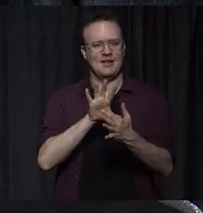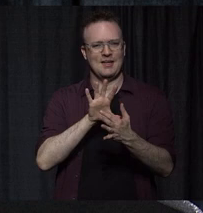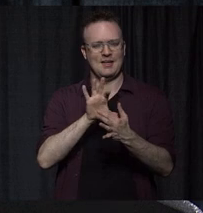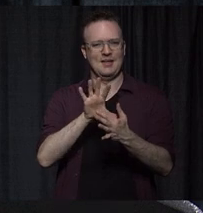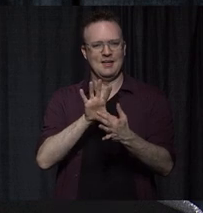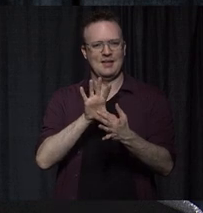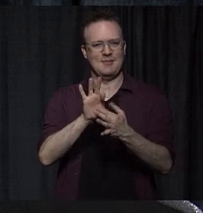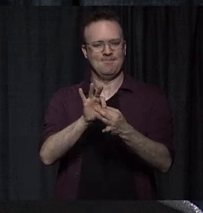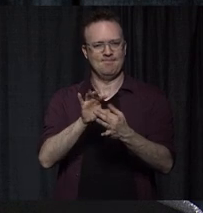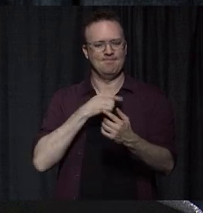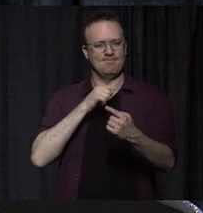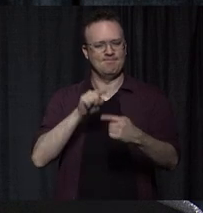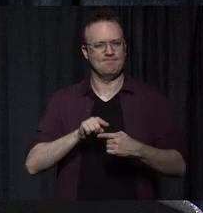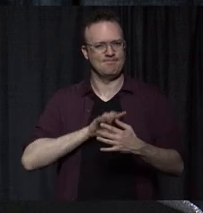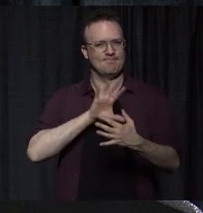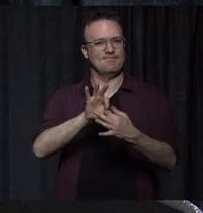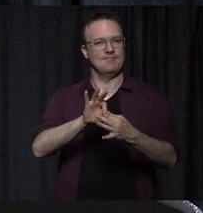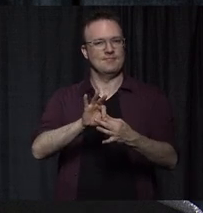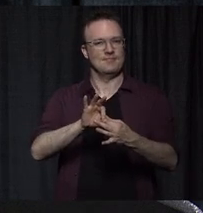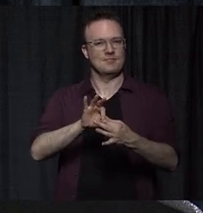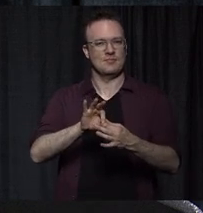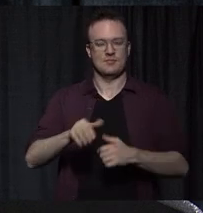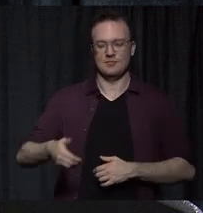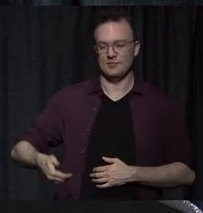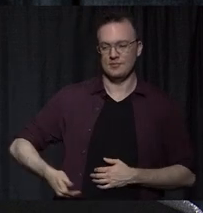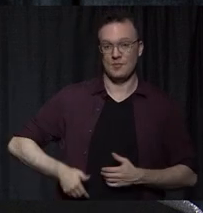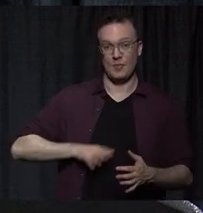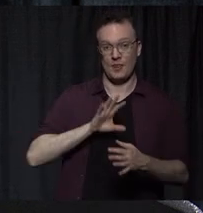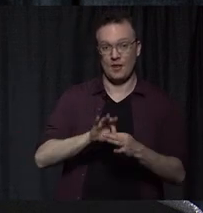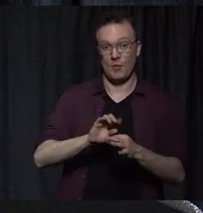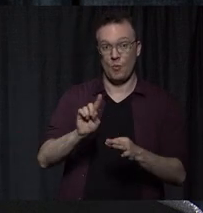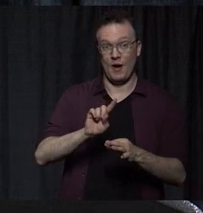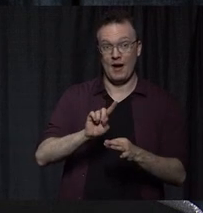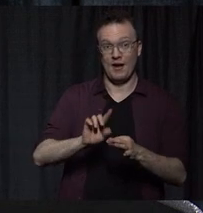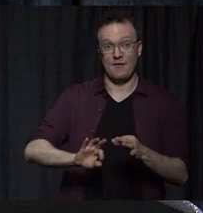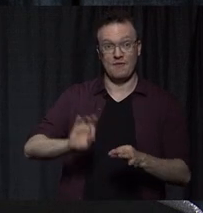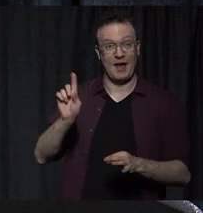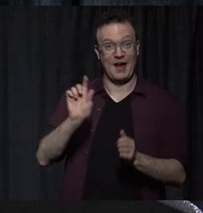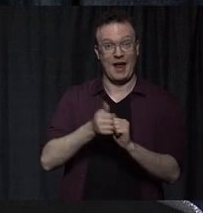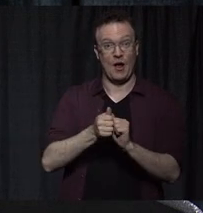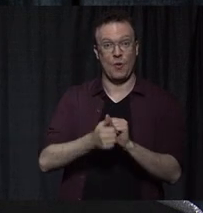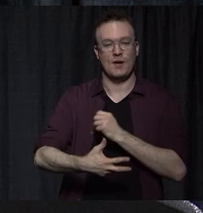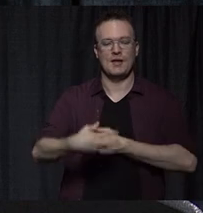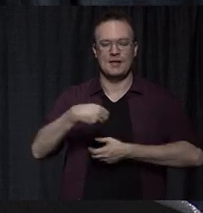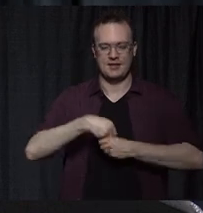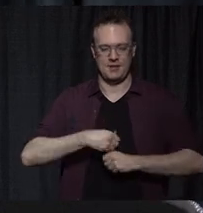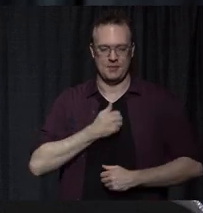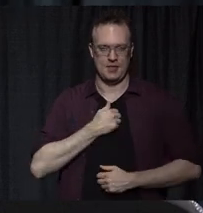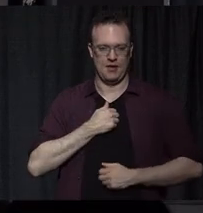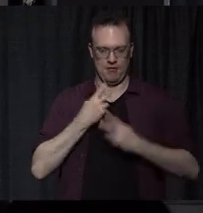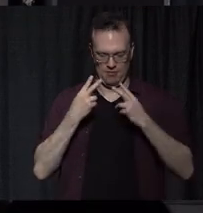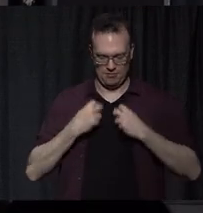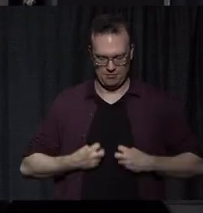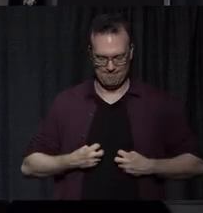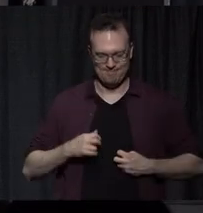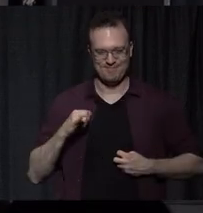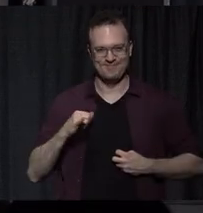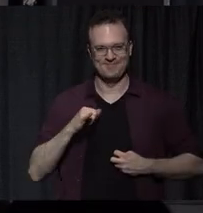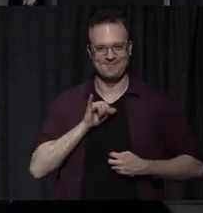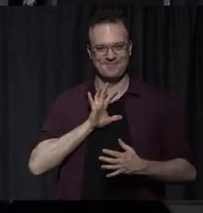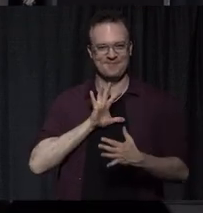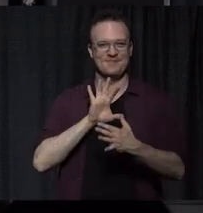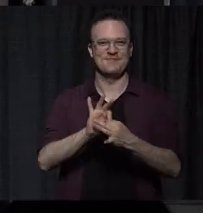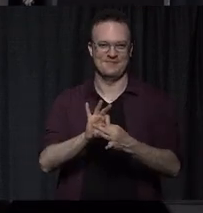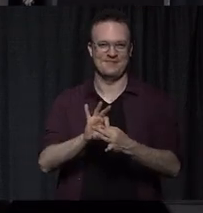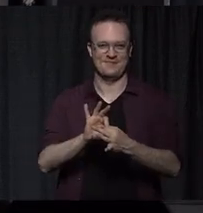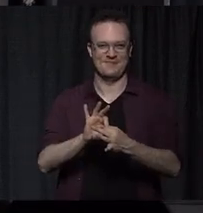belonging. And the sense of belonging was in me, I discovered and uncovered.